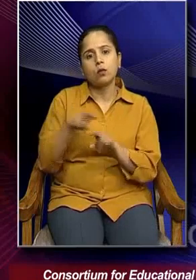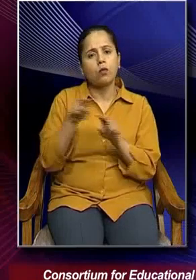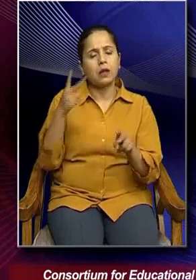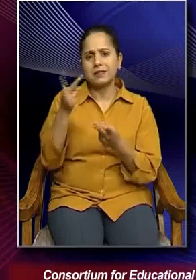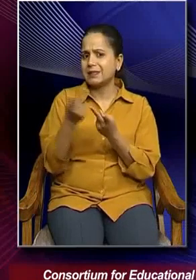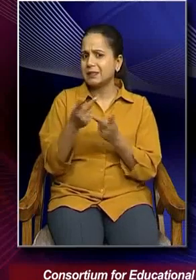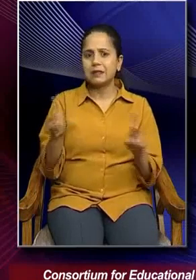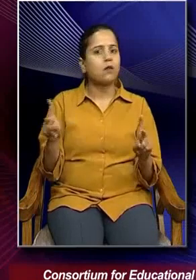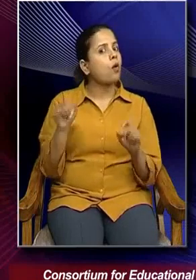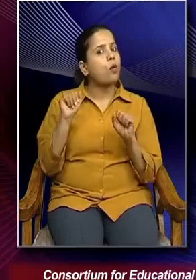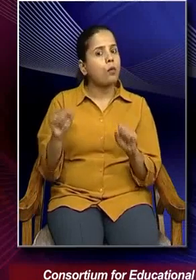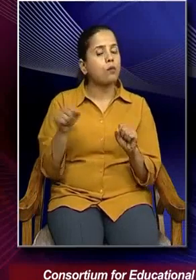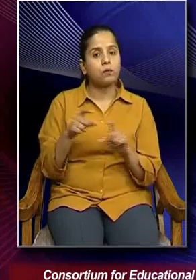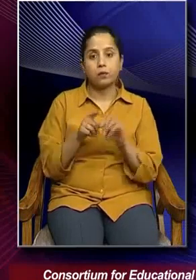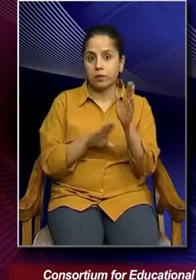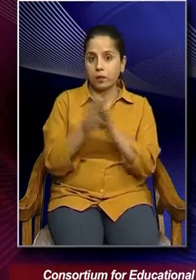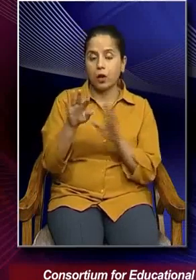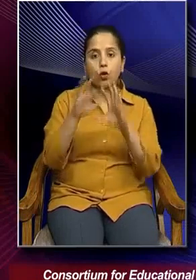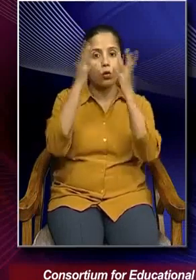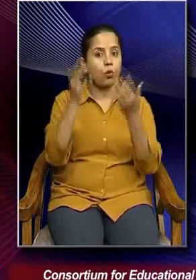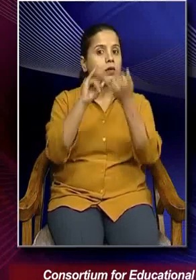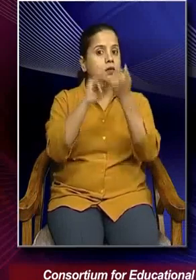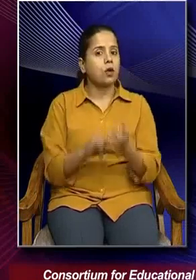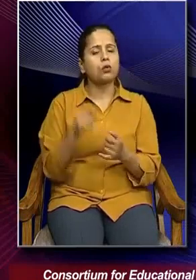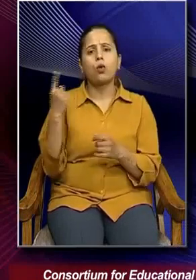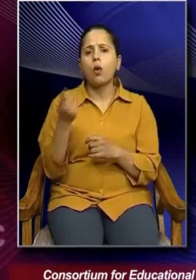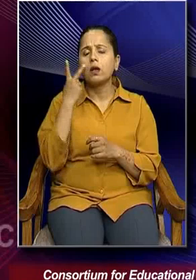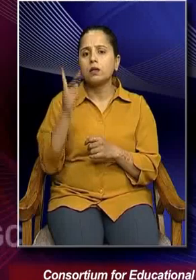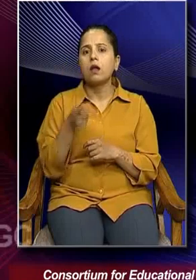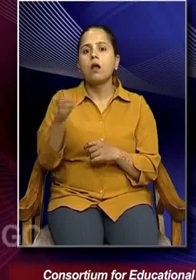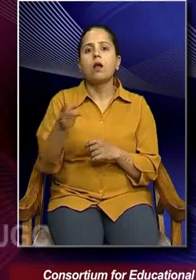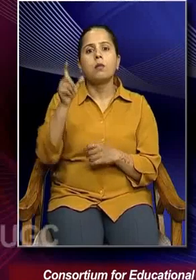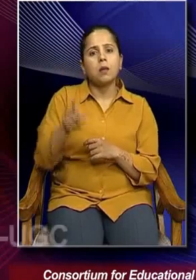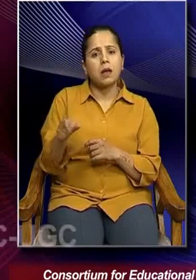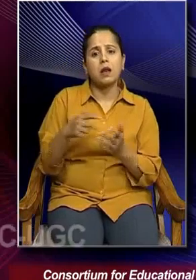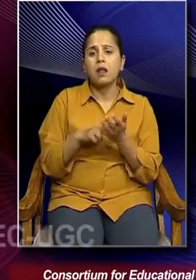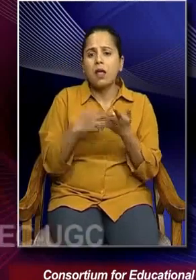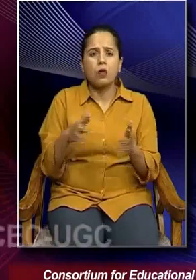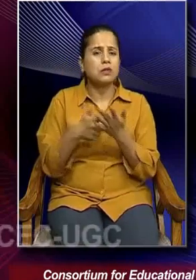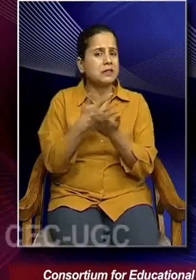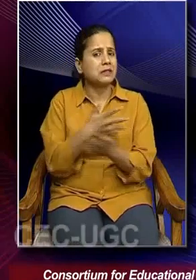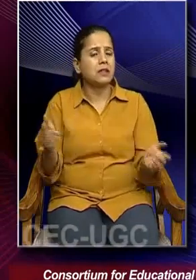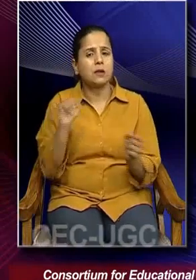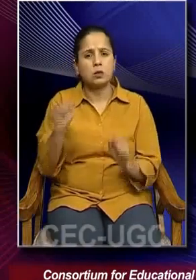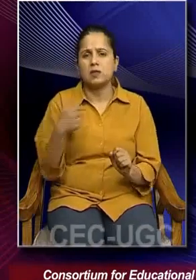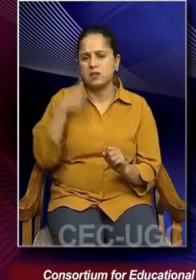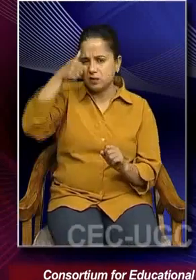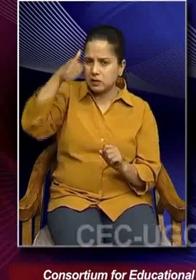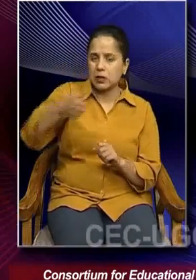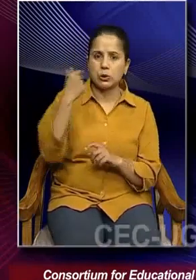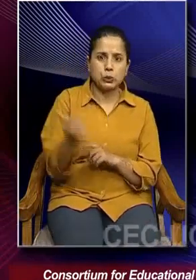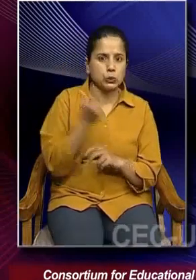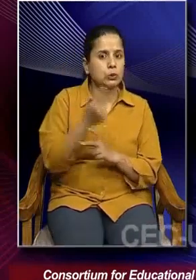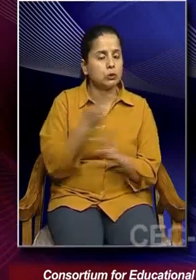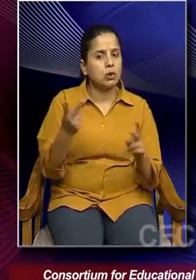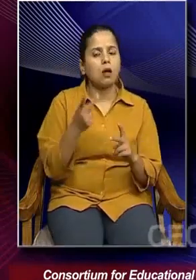different. And development in the global south can only come with exploitation of natural resources. And hence, given these